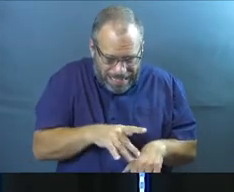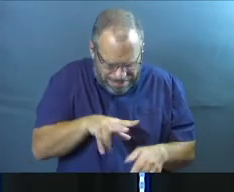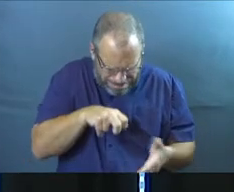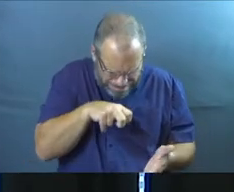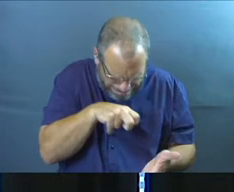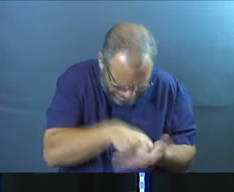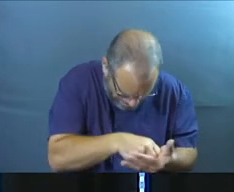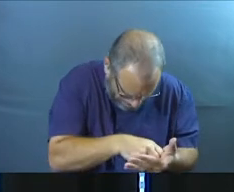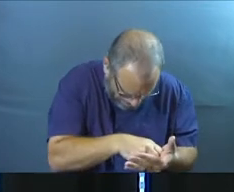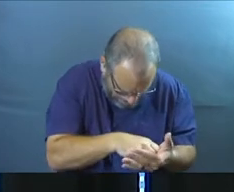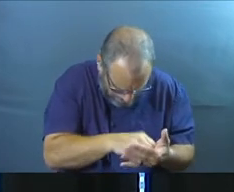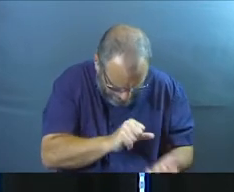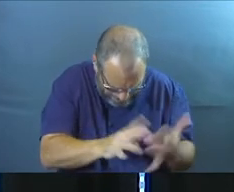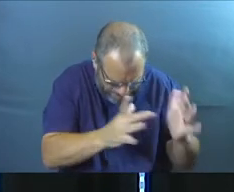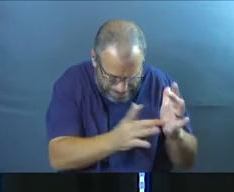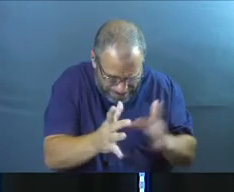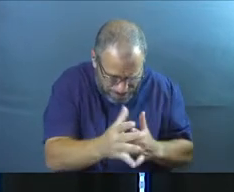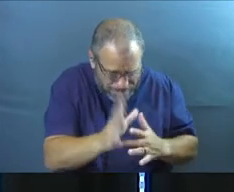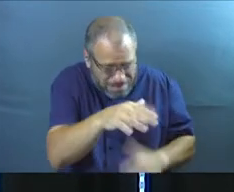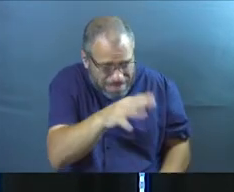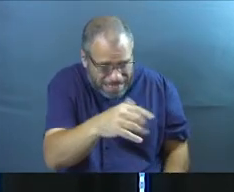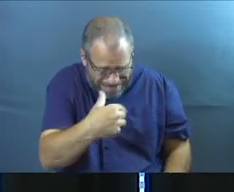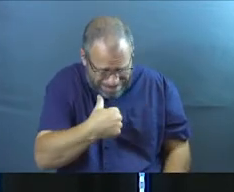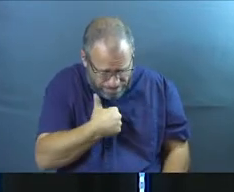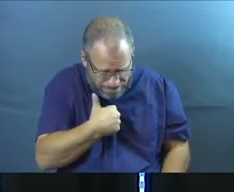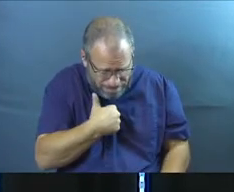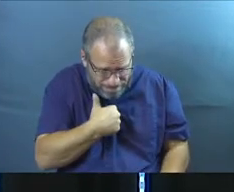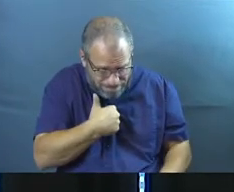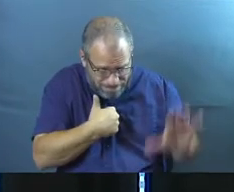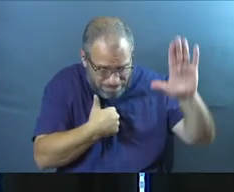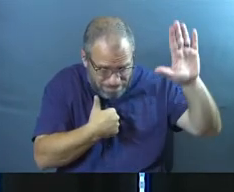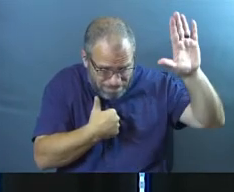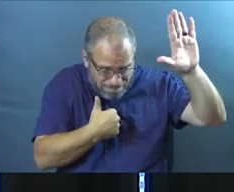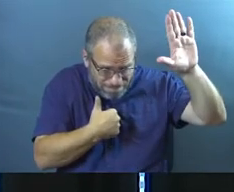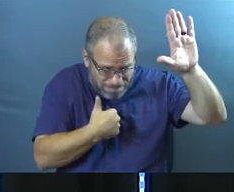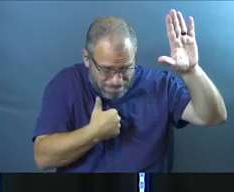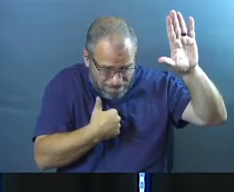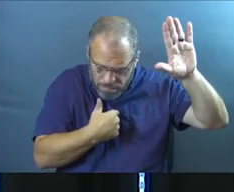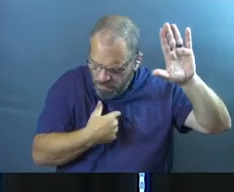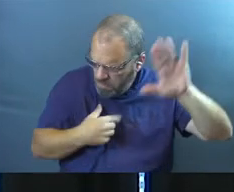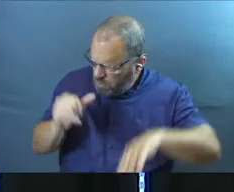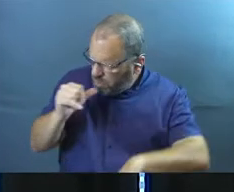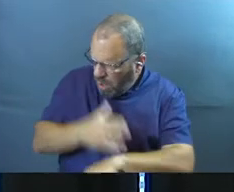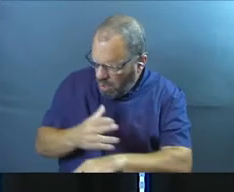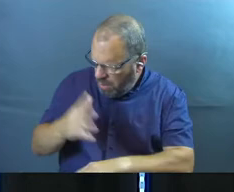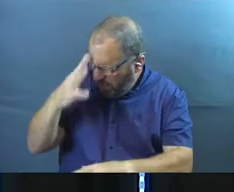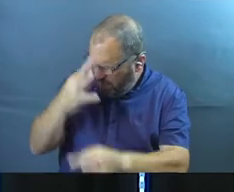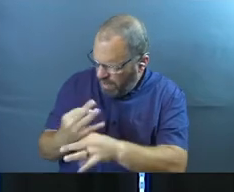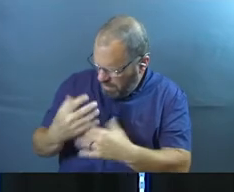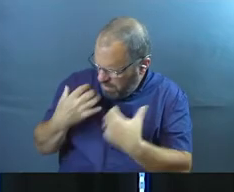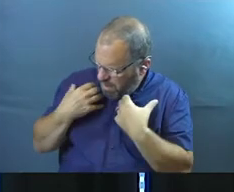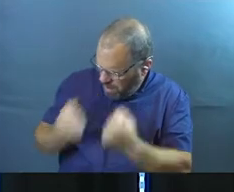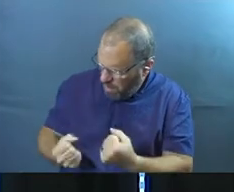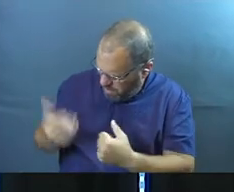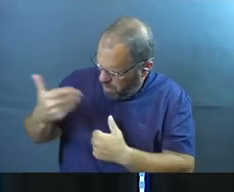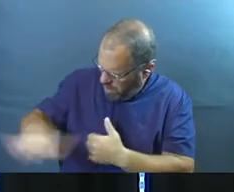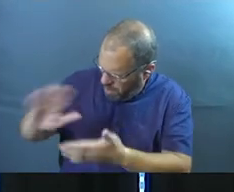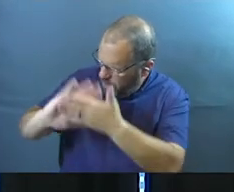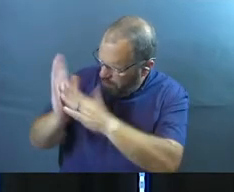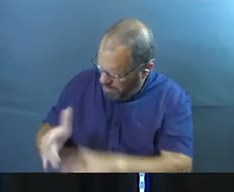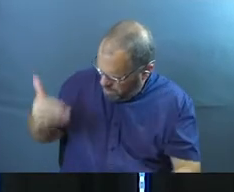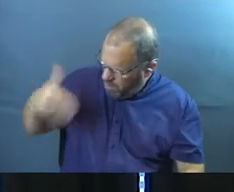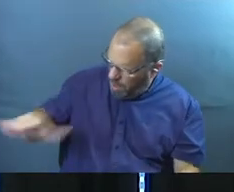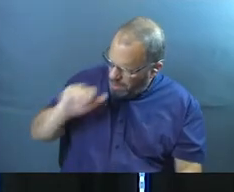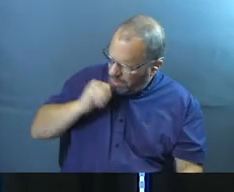and fell to her knees in front of Jesus, told Jesus what she had done. And he said to her, daughter, your faith has made you well. Go in